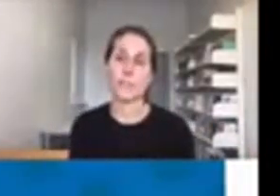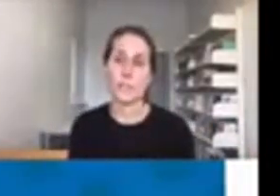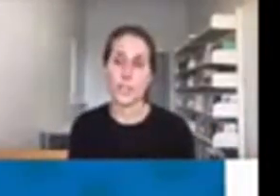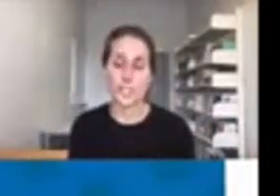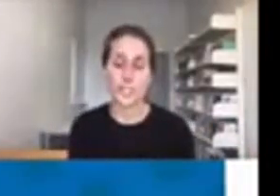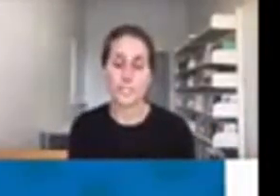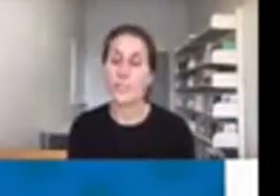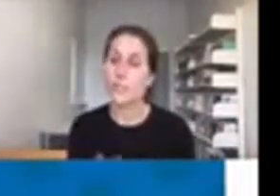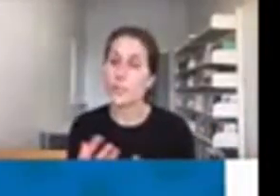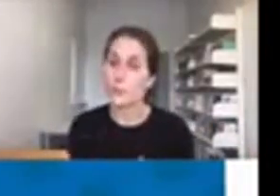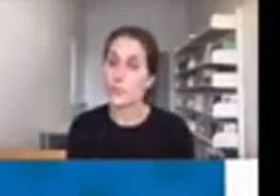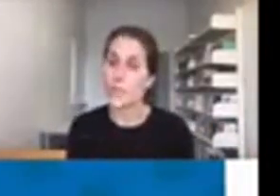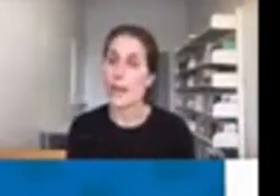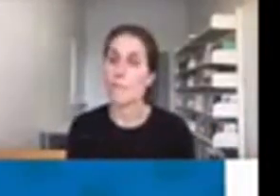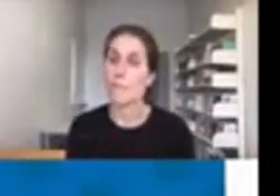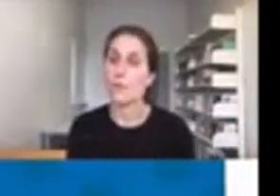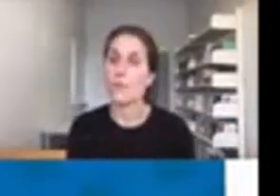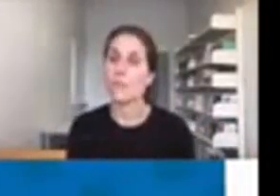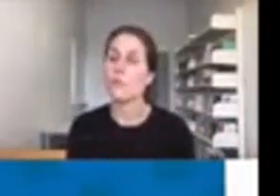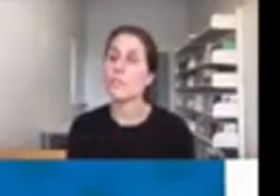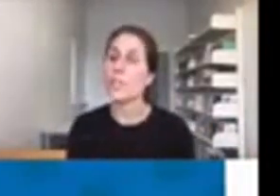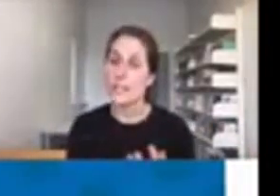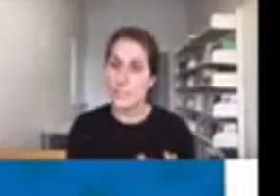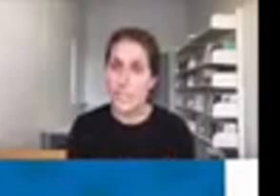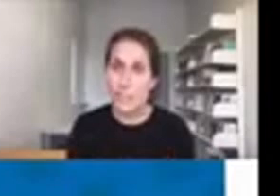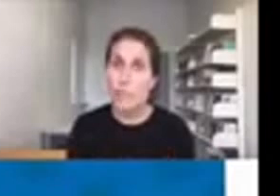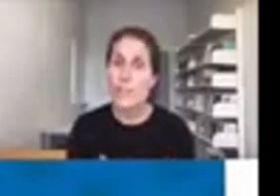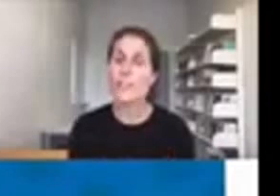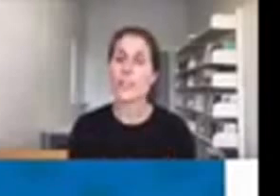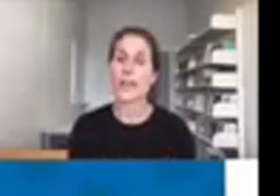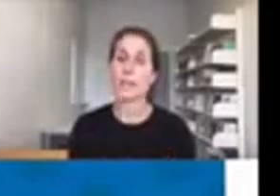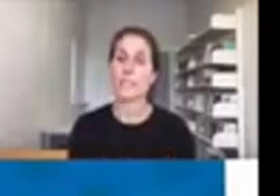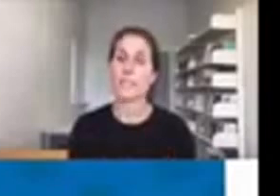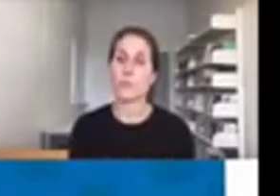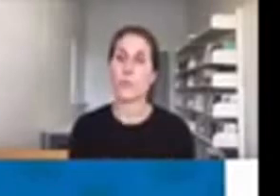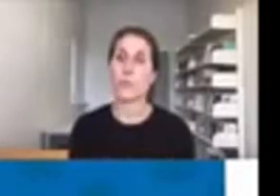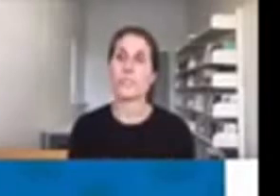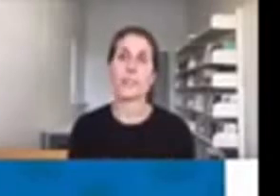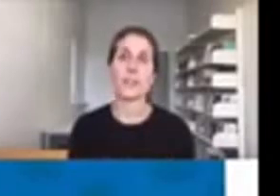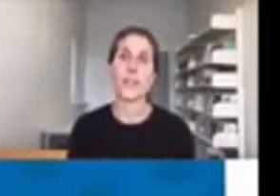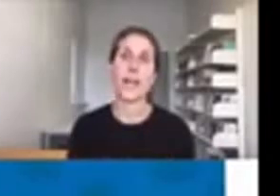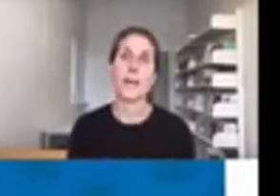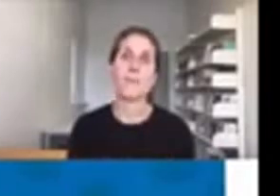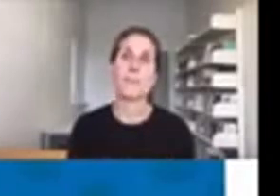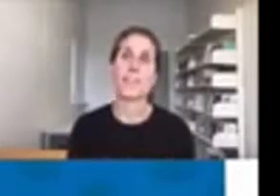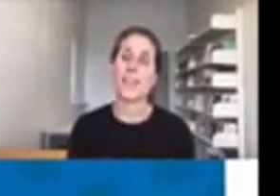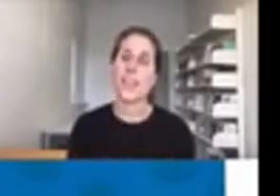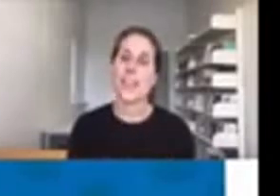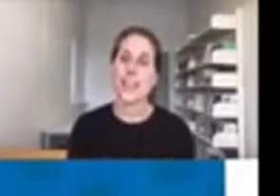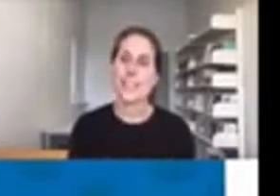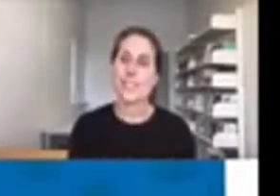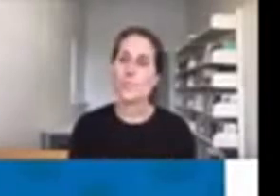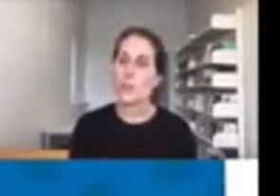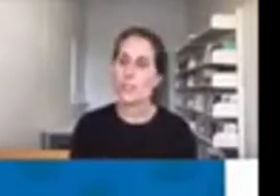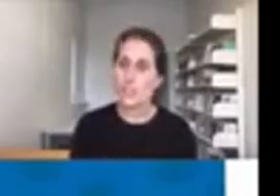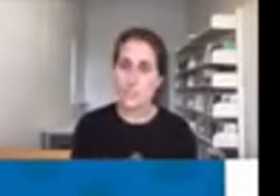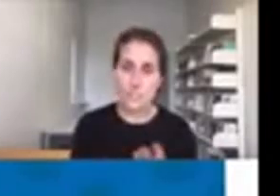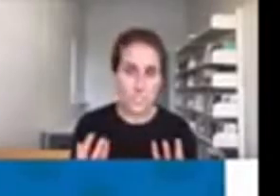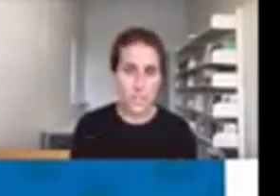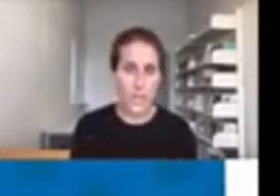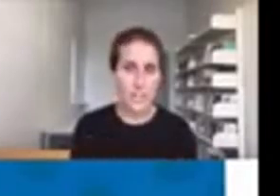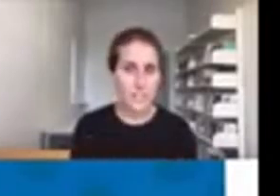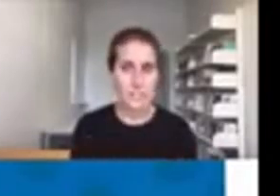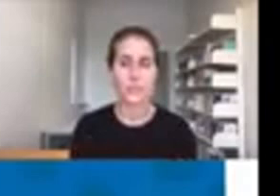a real opportunity for schools moving forward to rethink elements of what they've done. And